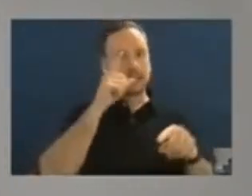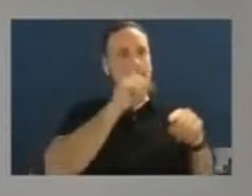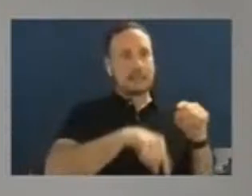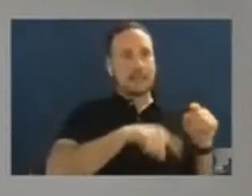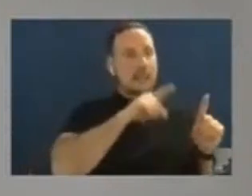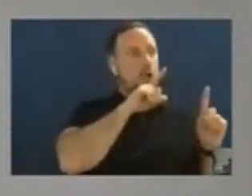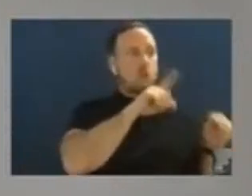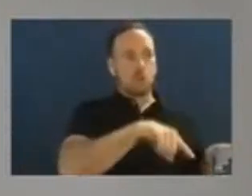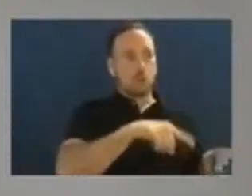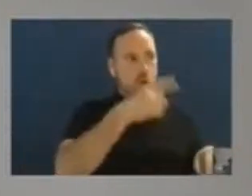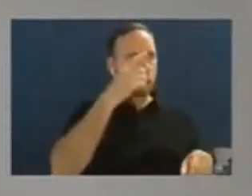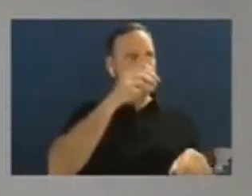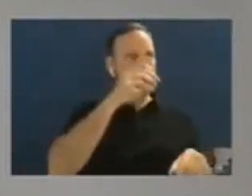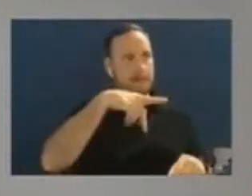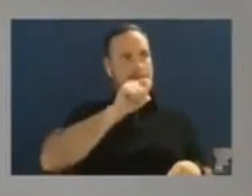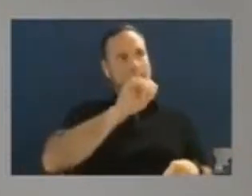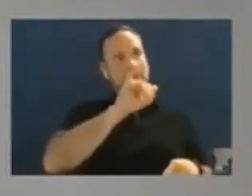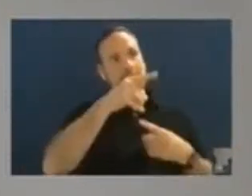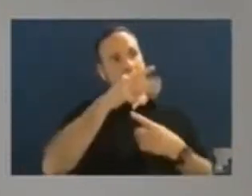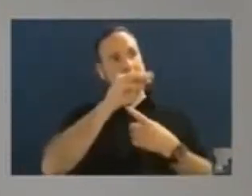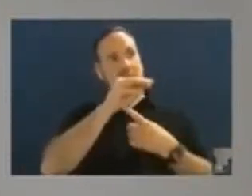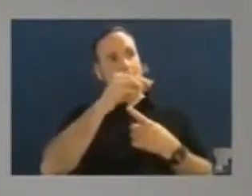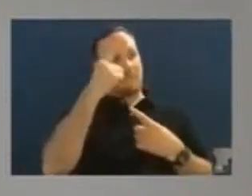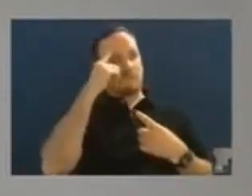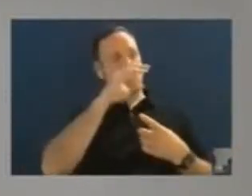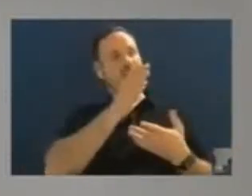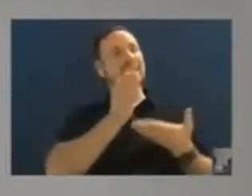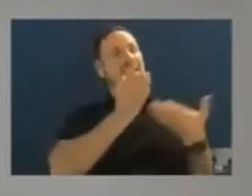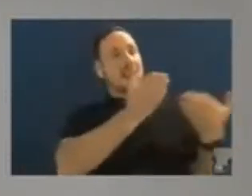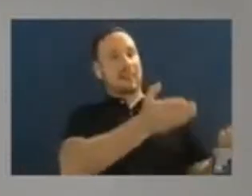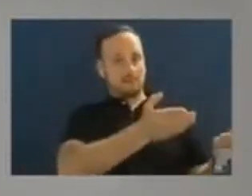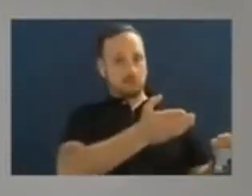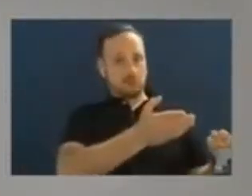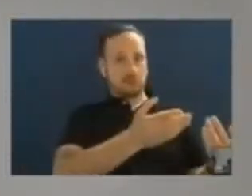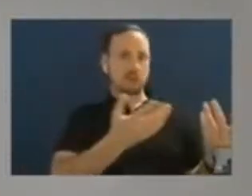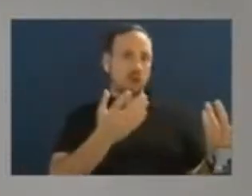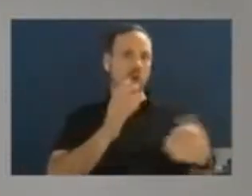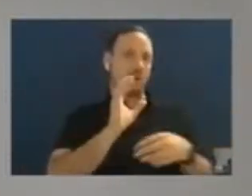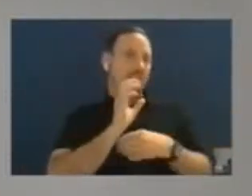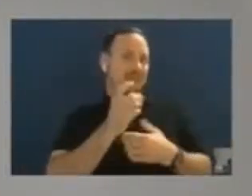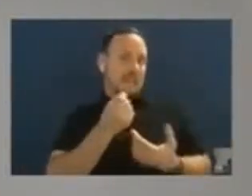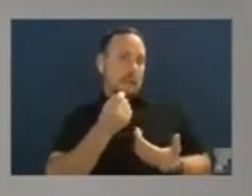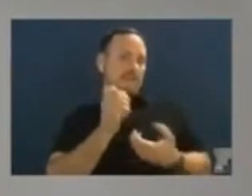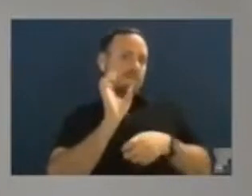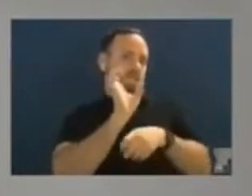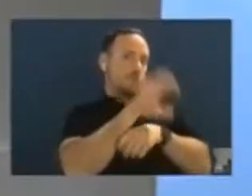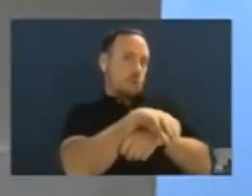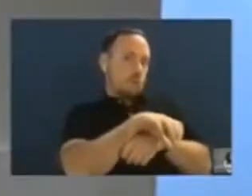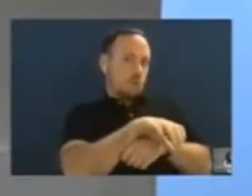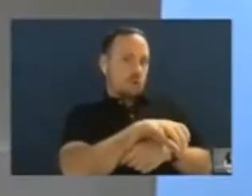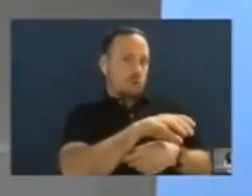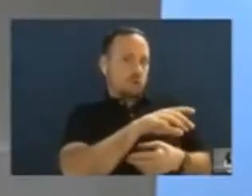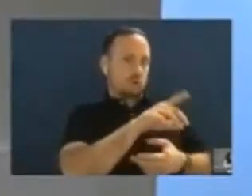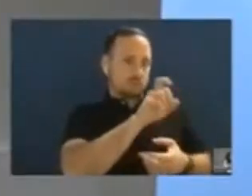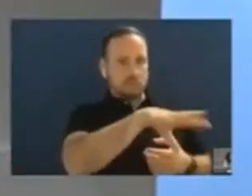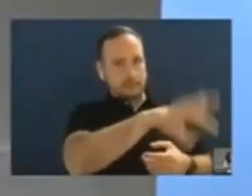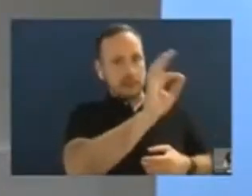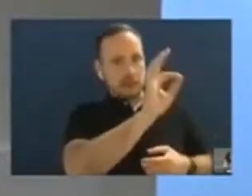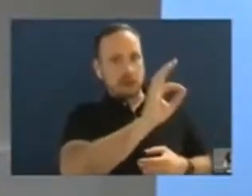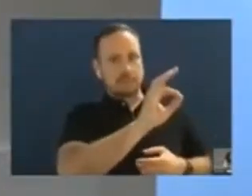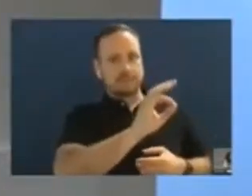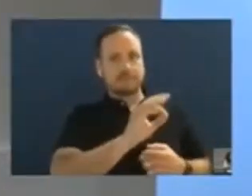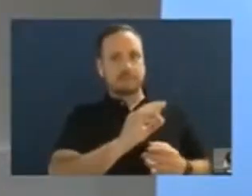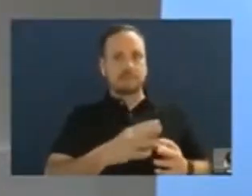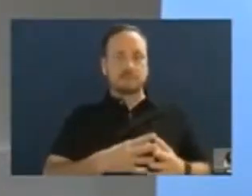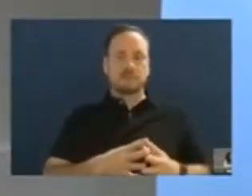It would only be pickup as an option. So it would kind of force them into that choice. Okay, so even though they might have missed the comment,